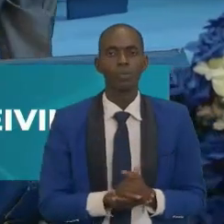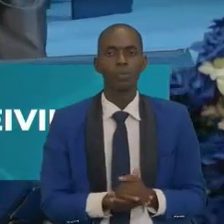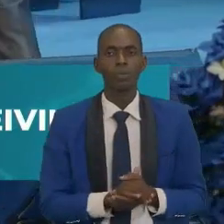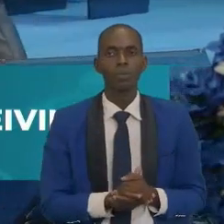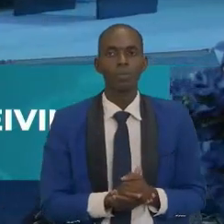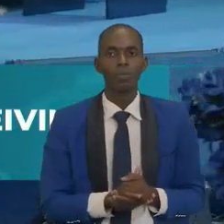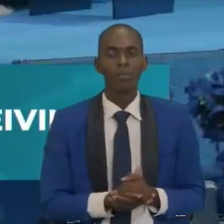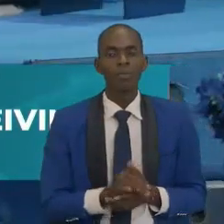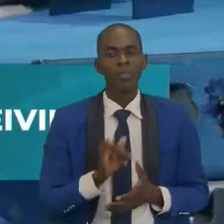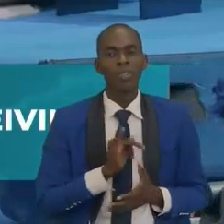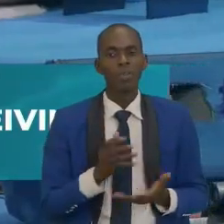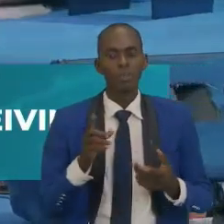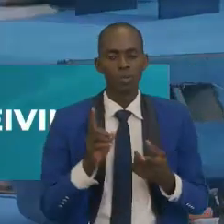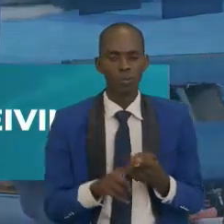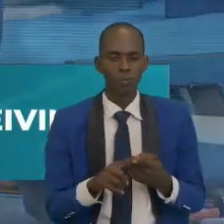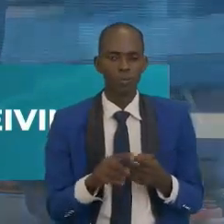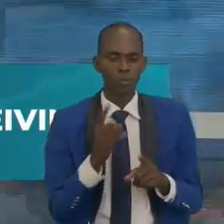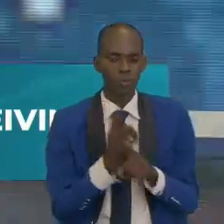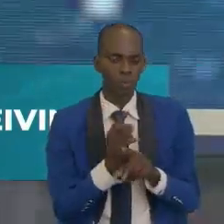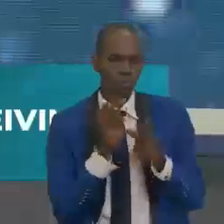I want you to picture it in this way.